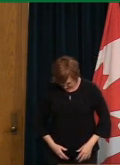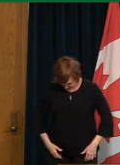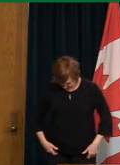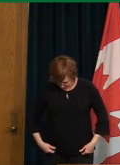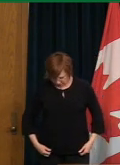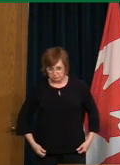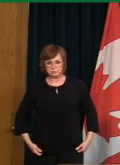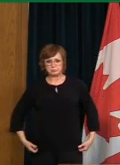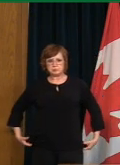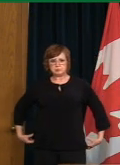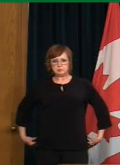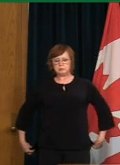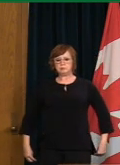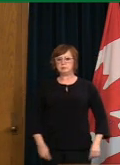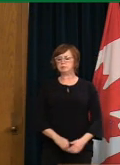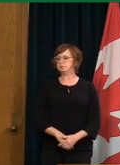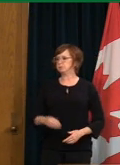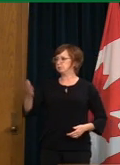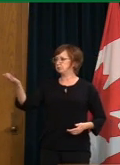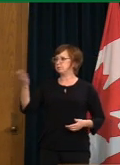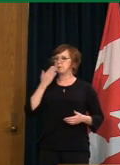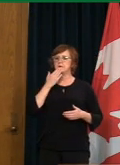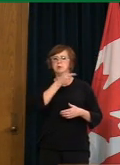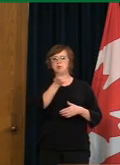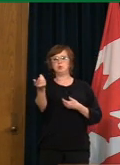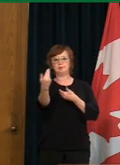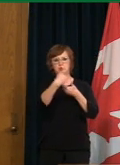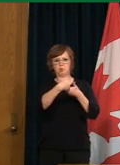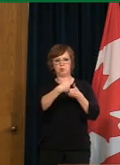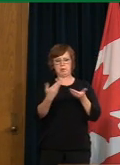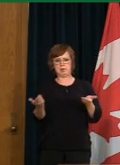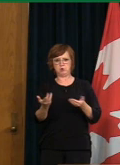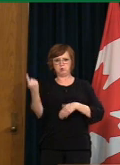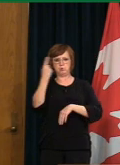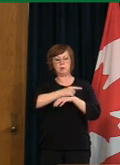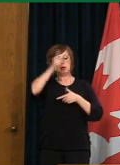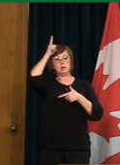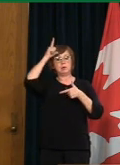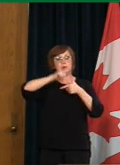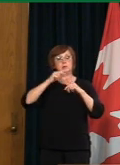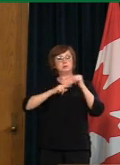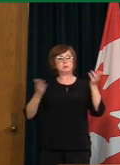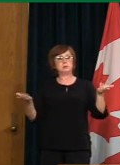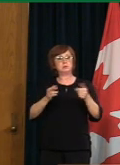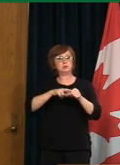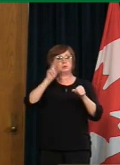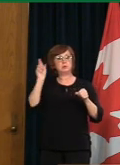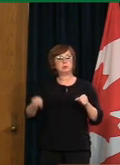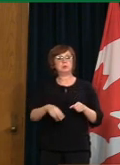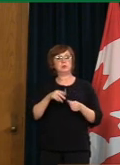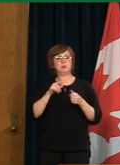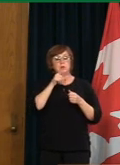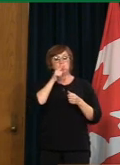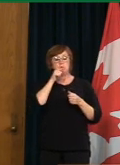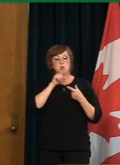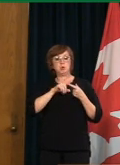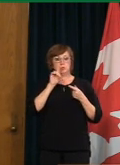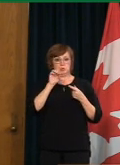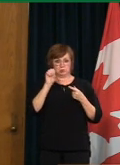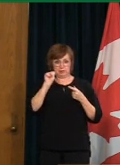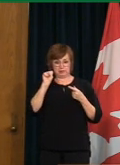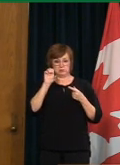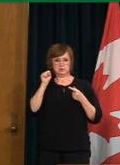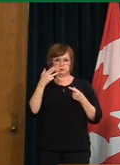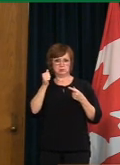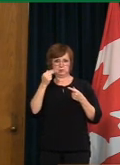Thank you for joining us today, everyone. In the Legislative Building in Regina, we have Dr. Shahab. Joining us by